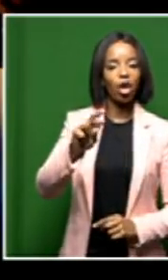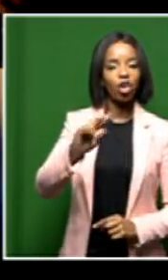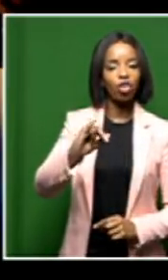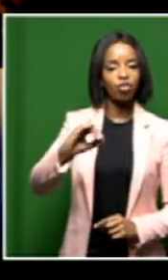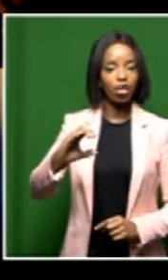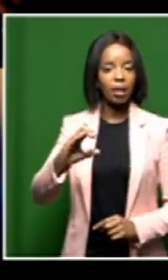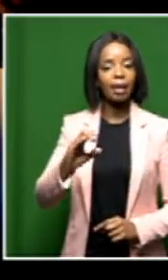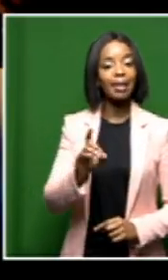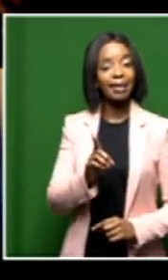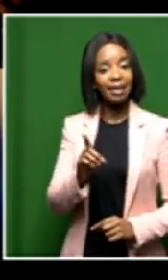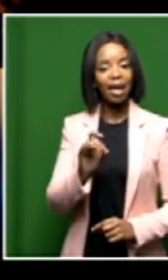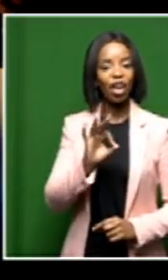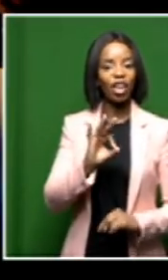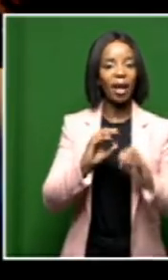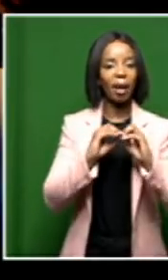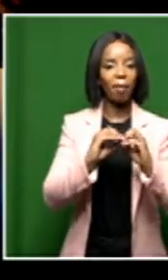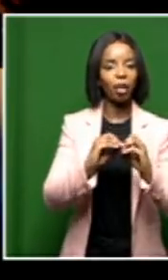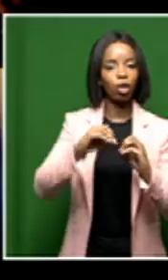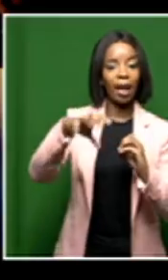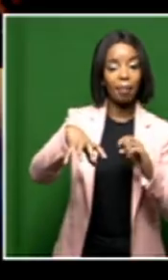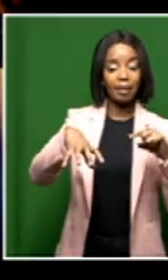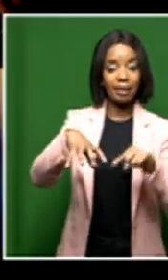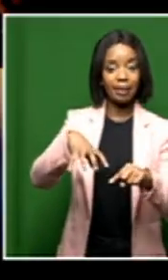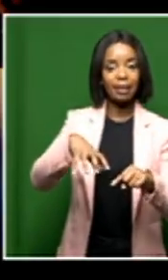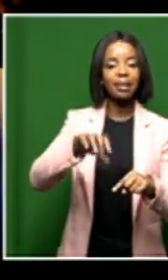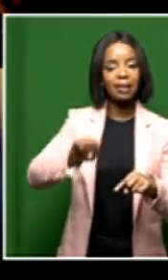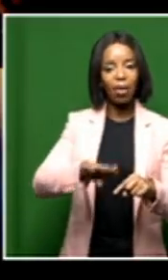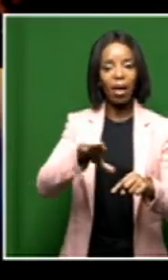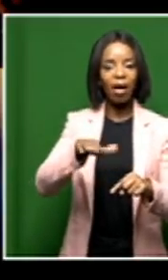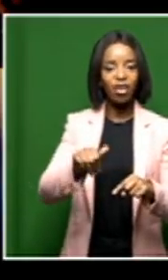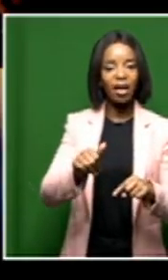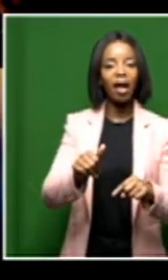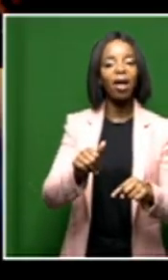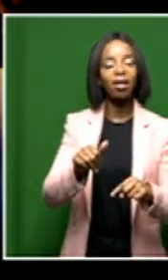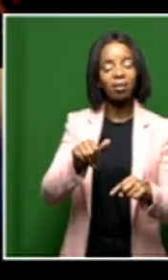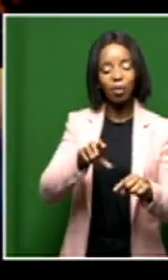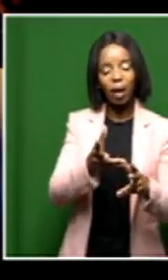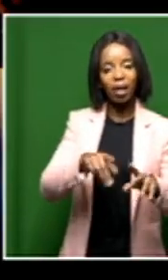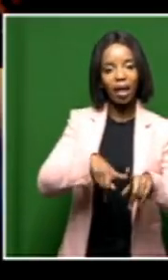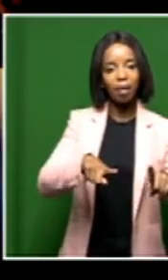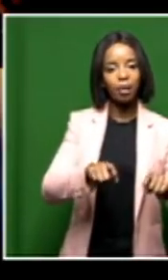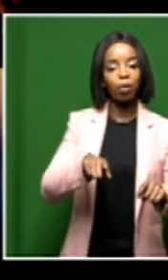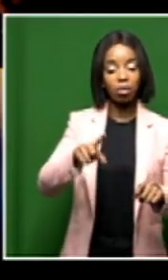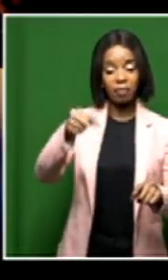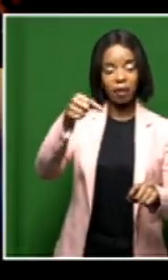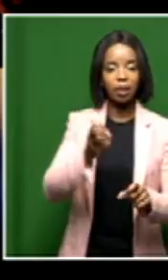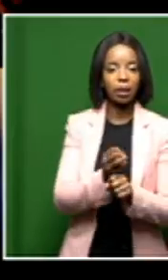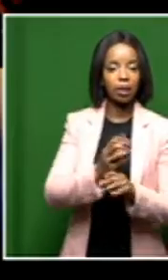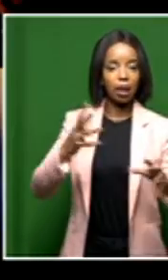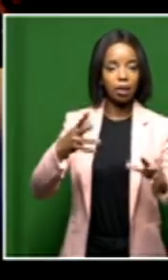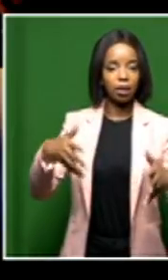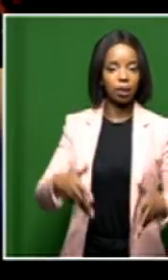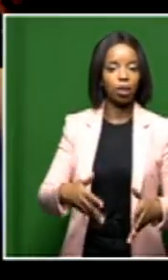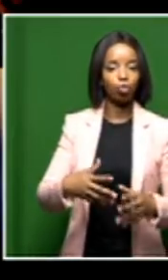in Brackenfell will enable South Africa to produce the first batch, second-generation COVID-19 vaccines within a